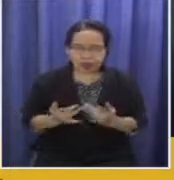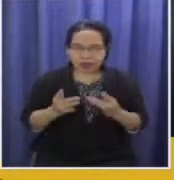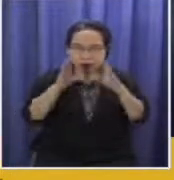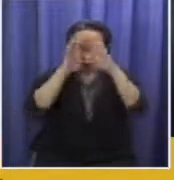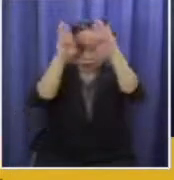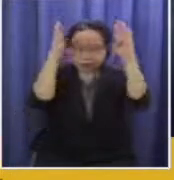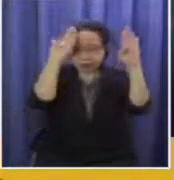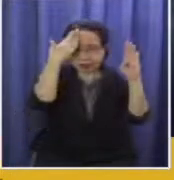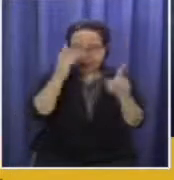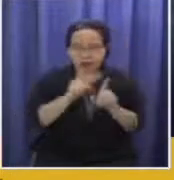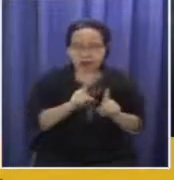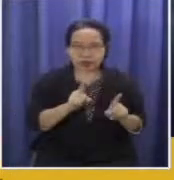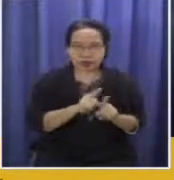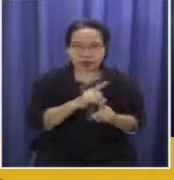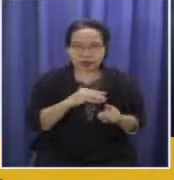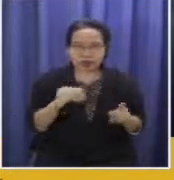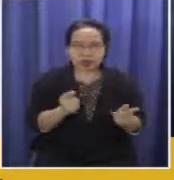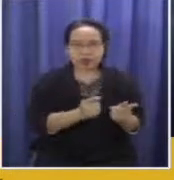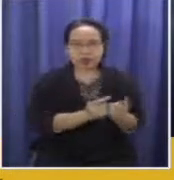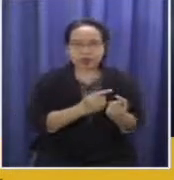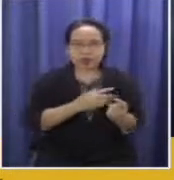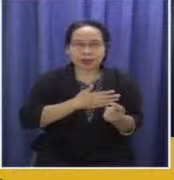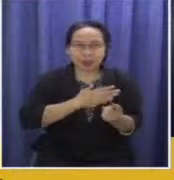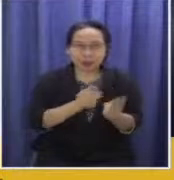Always open their hearts and minds